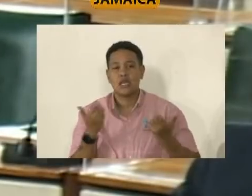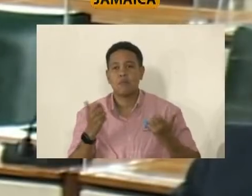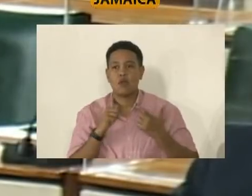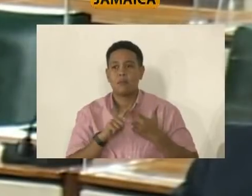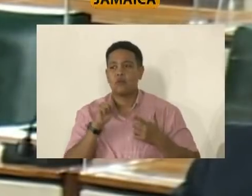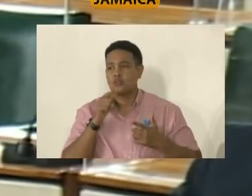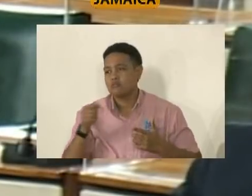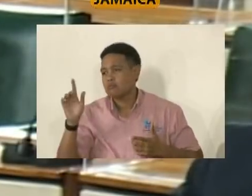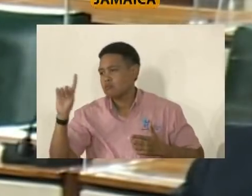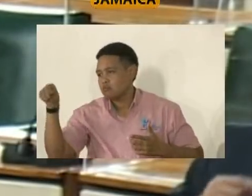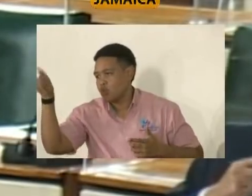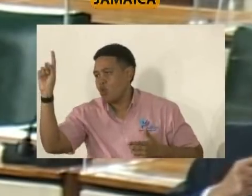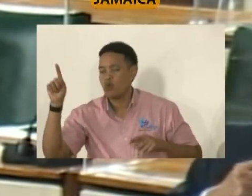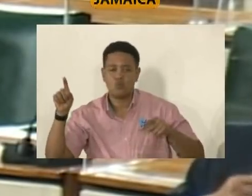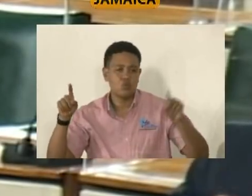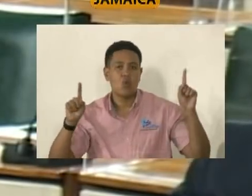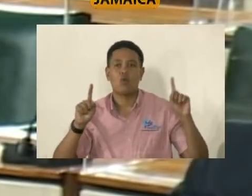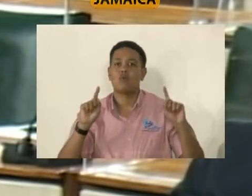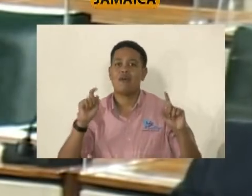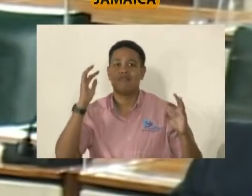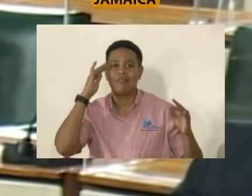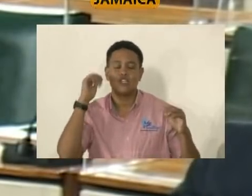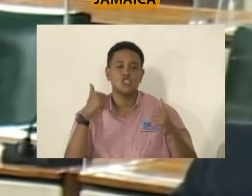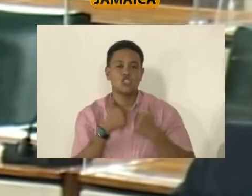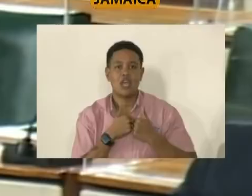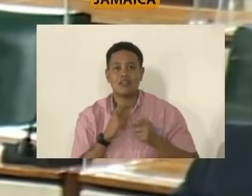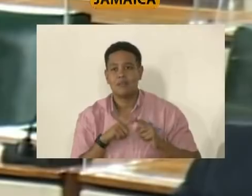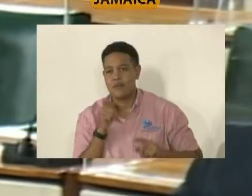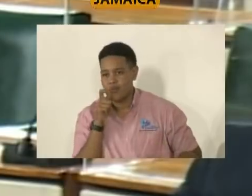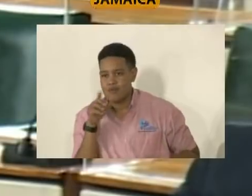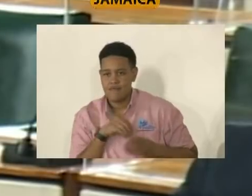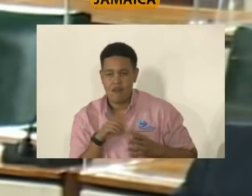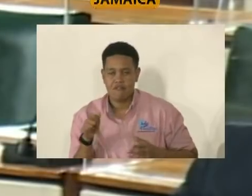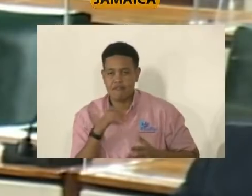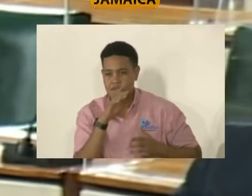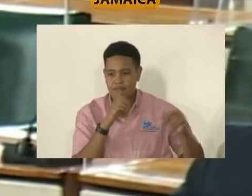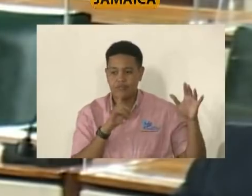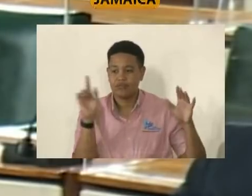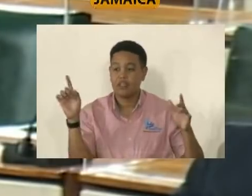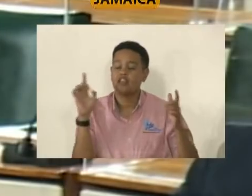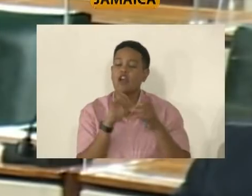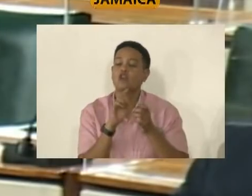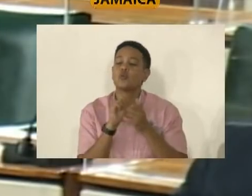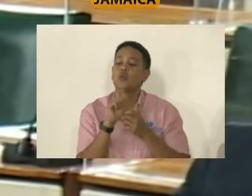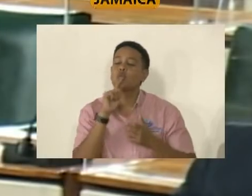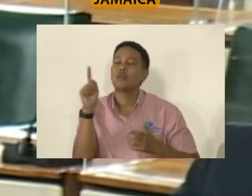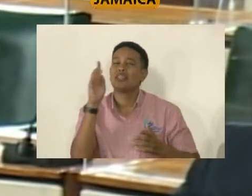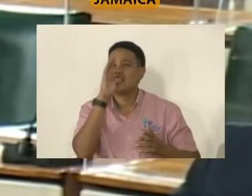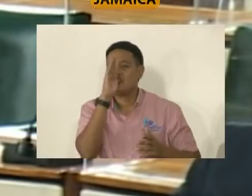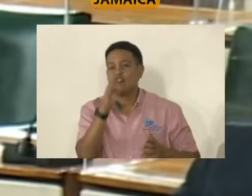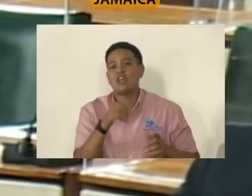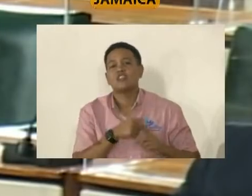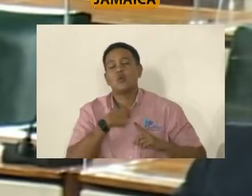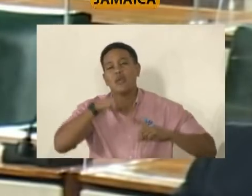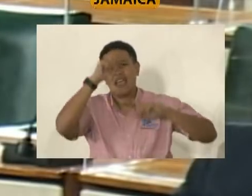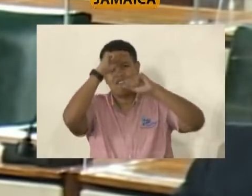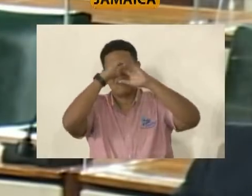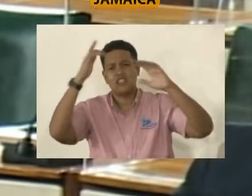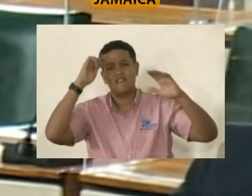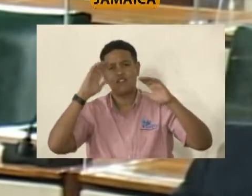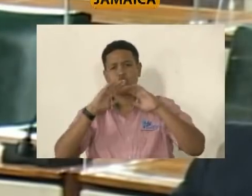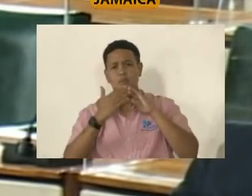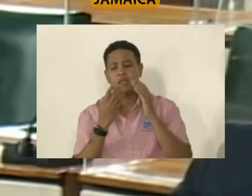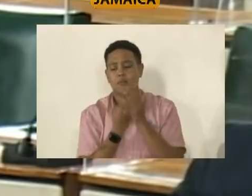assign persons. Mr. President, this situation is incongruous with the direction we envision for Jamaica's